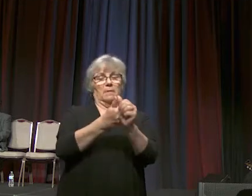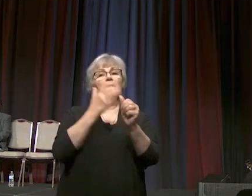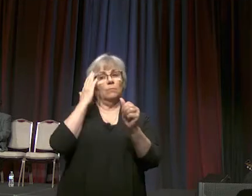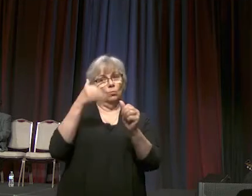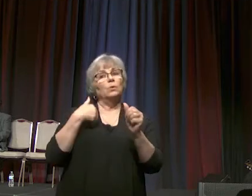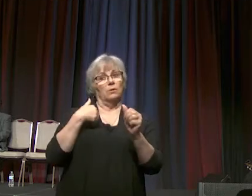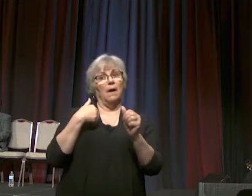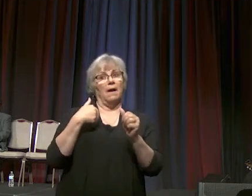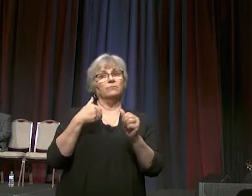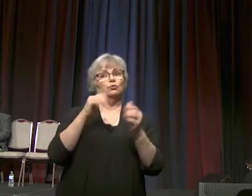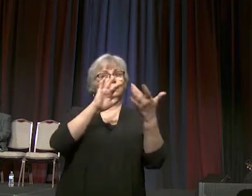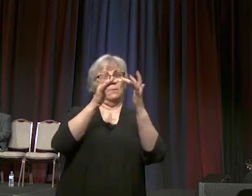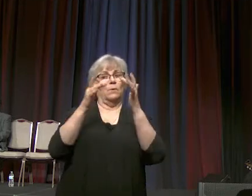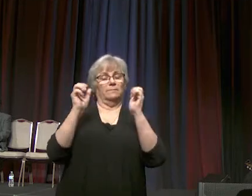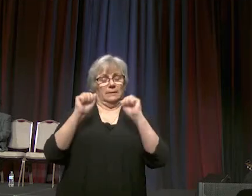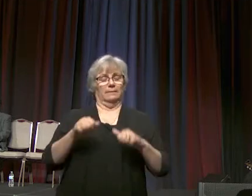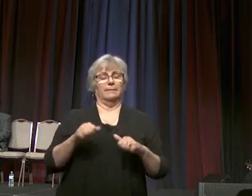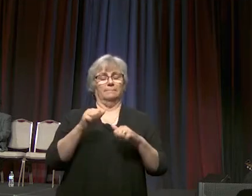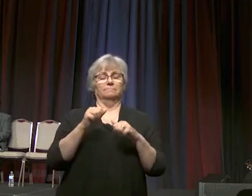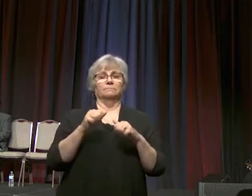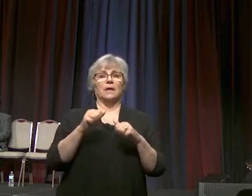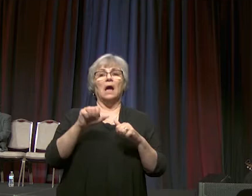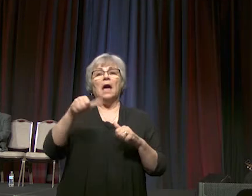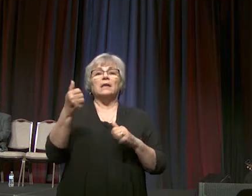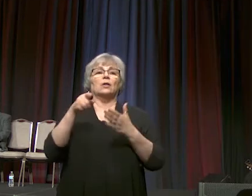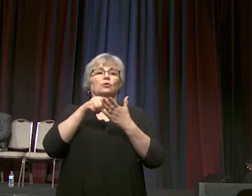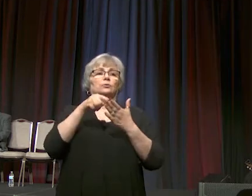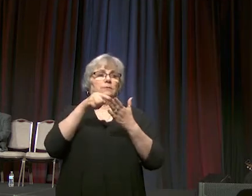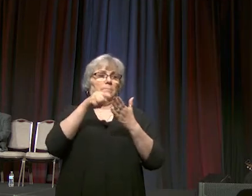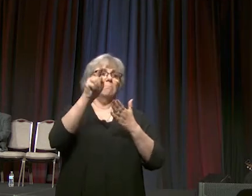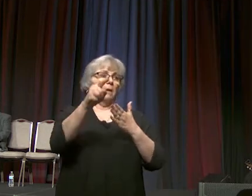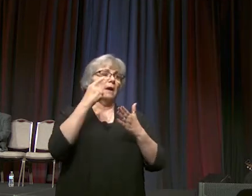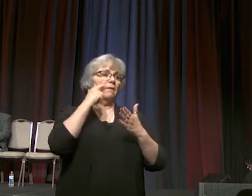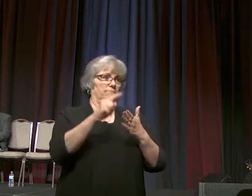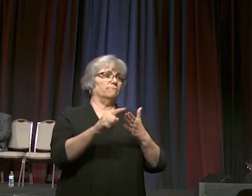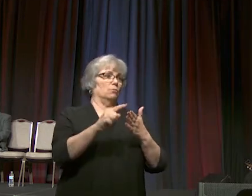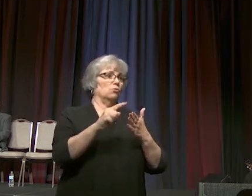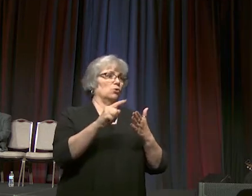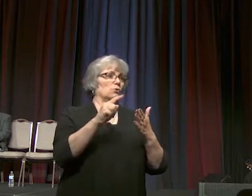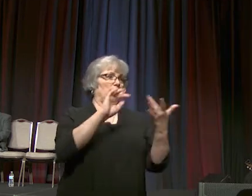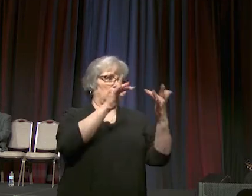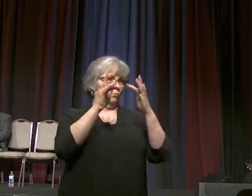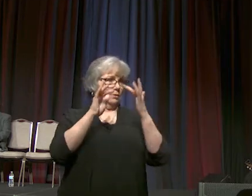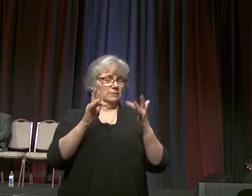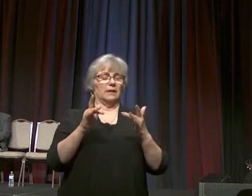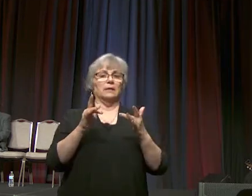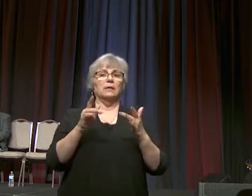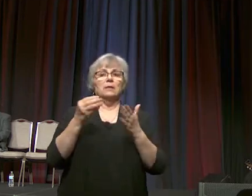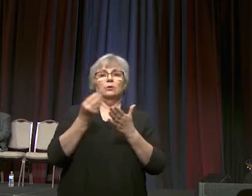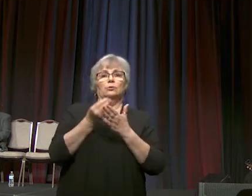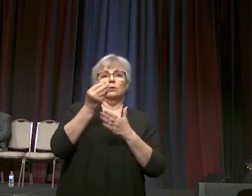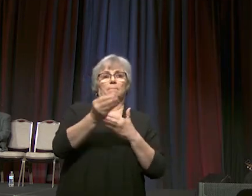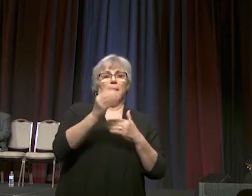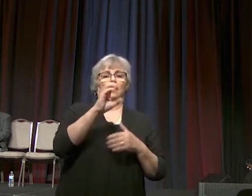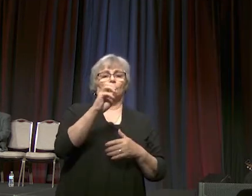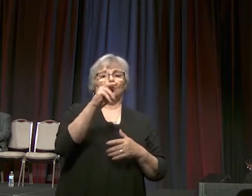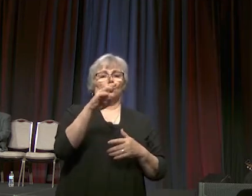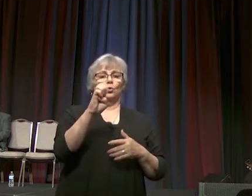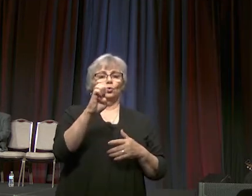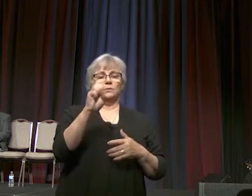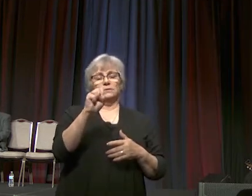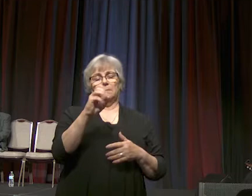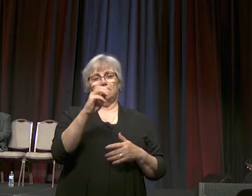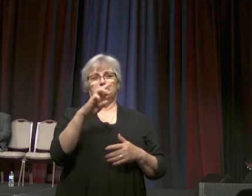website, and others may purchase access via subscriptions. Those subscriptions can be purchased at